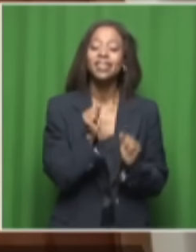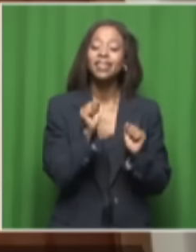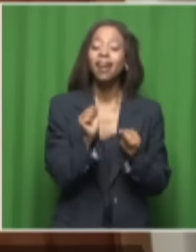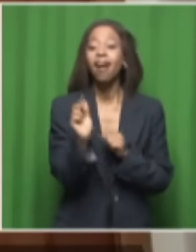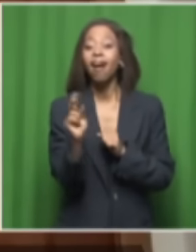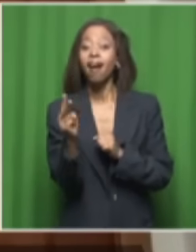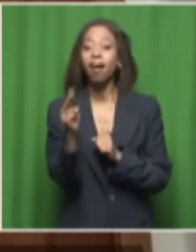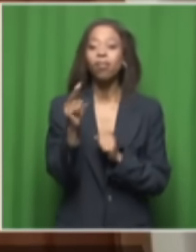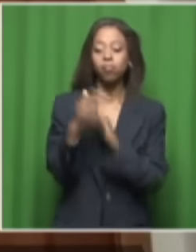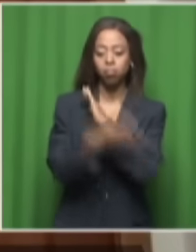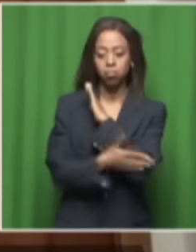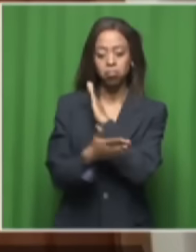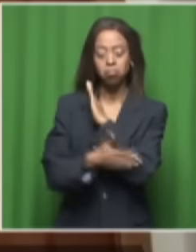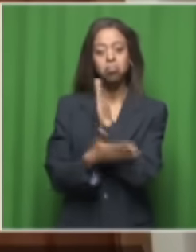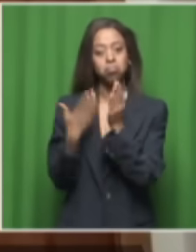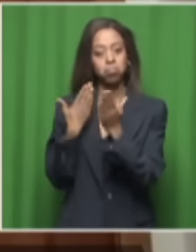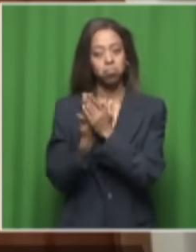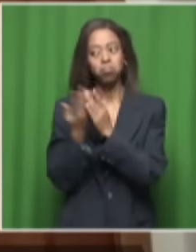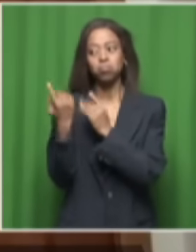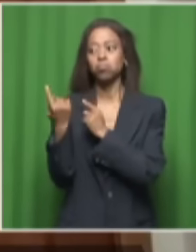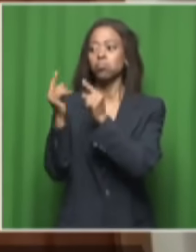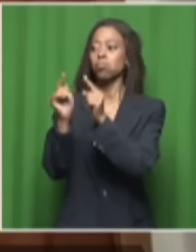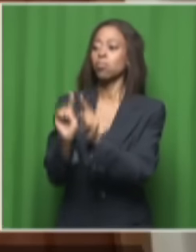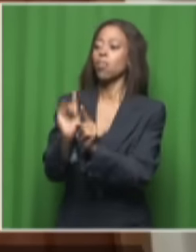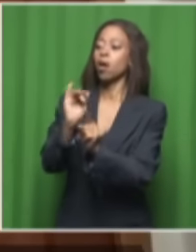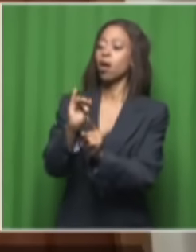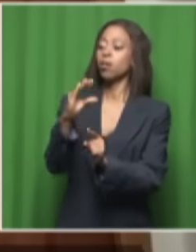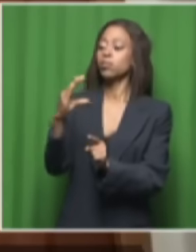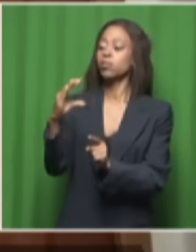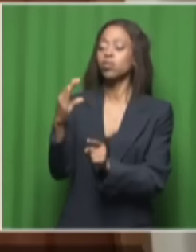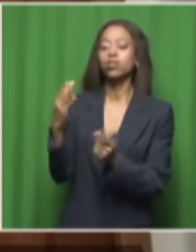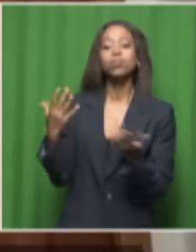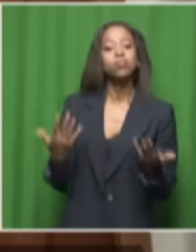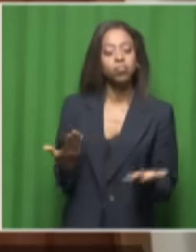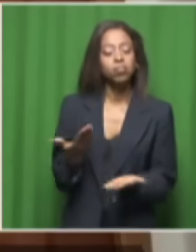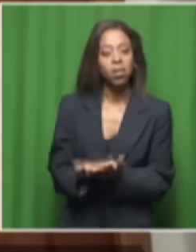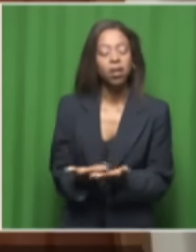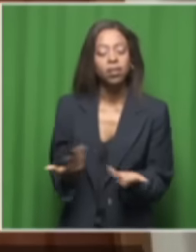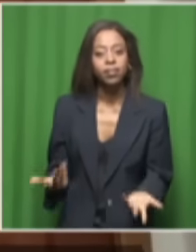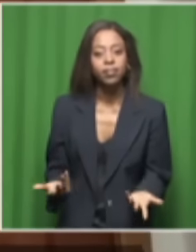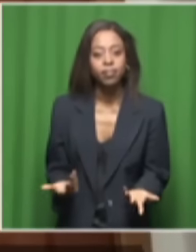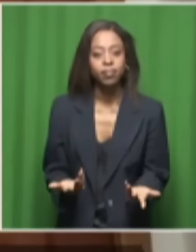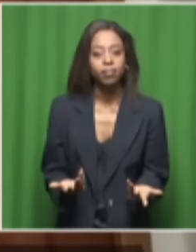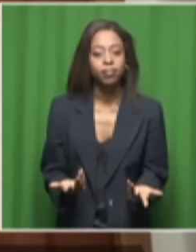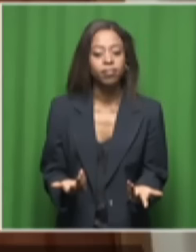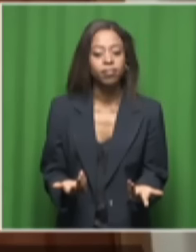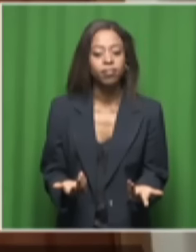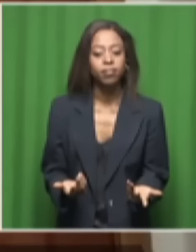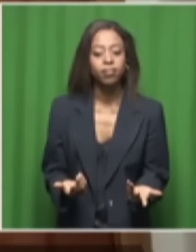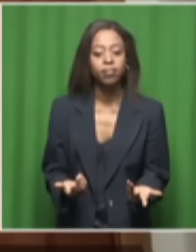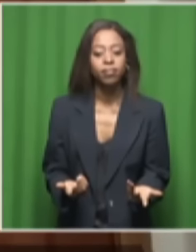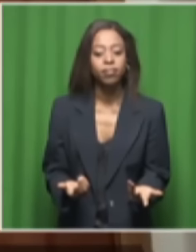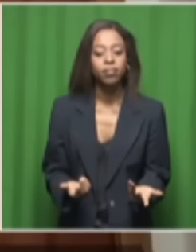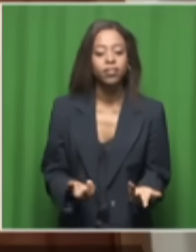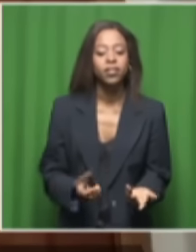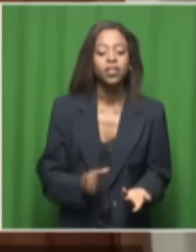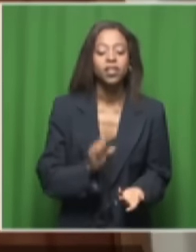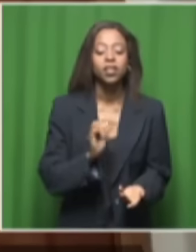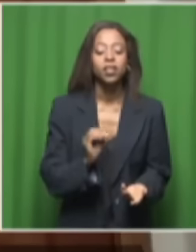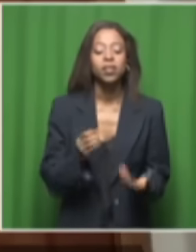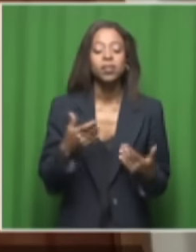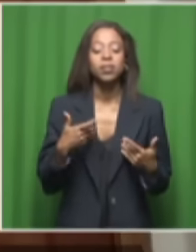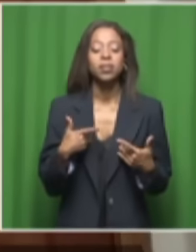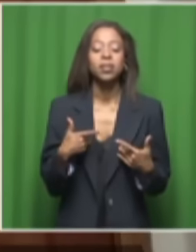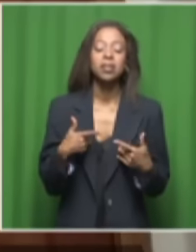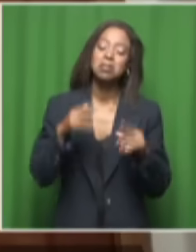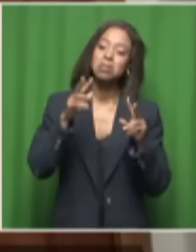countries that can take Hamas to the ICC, and they should. And if they, so for me, the